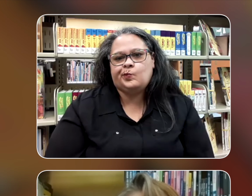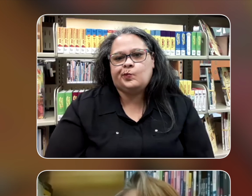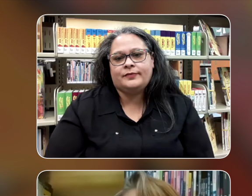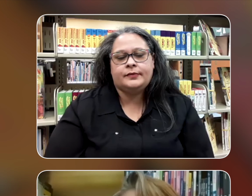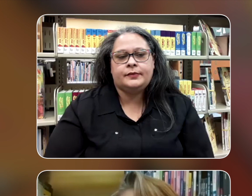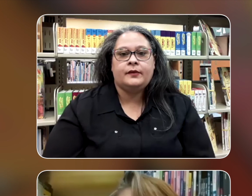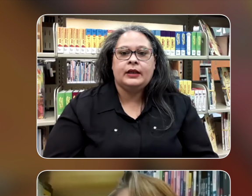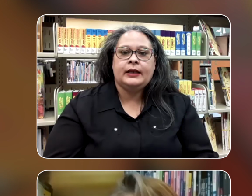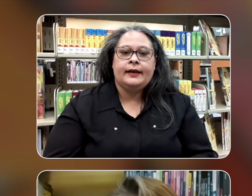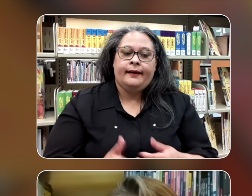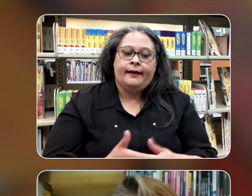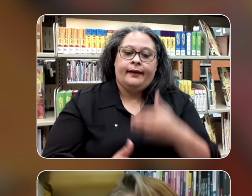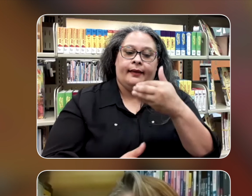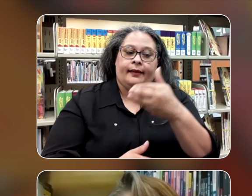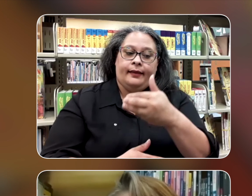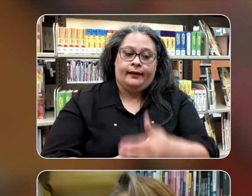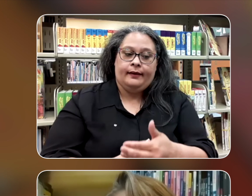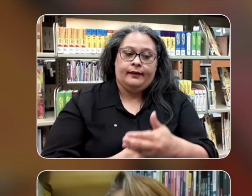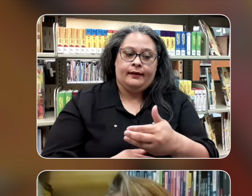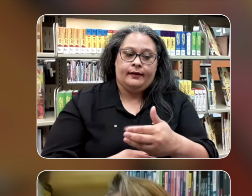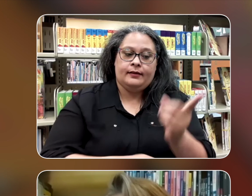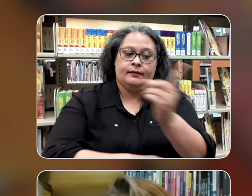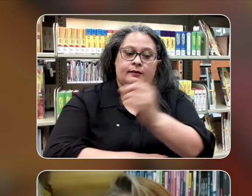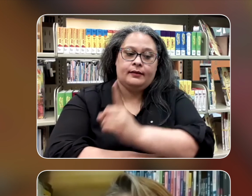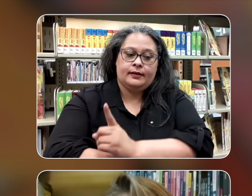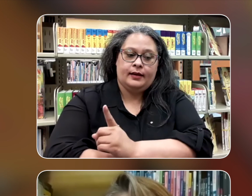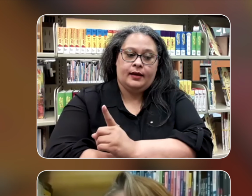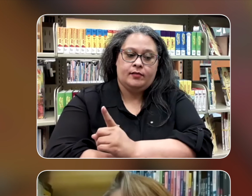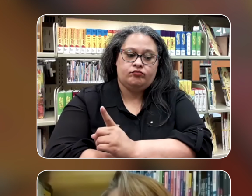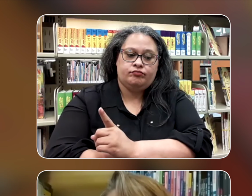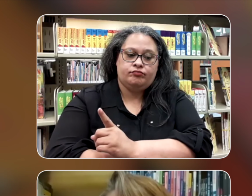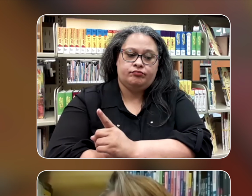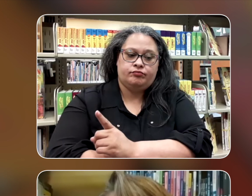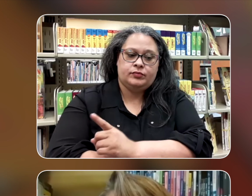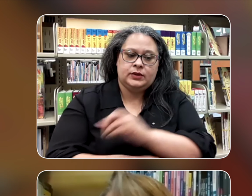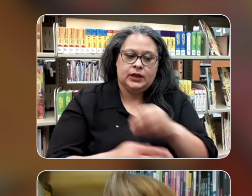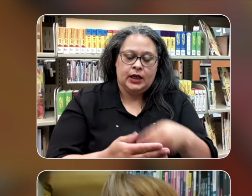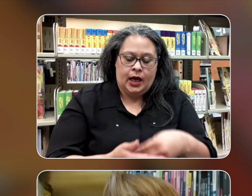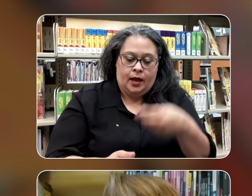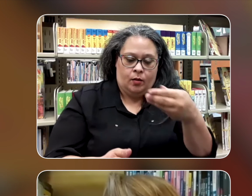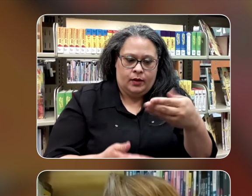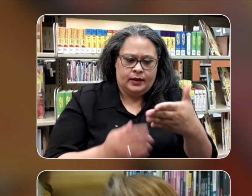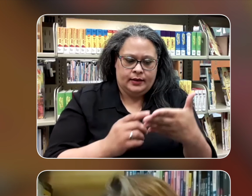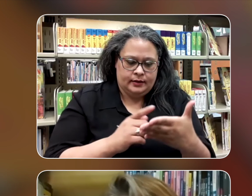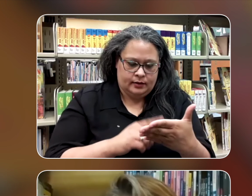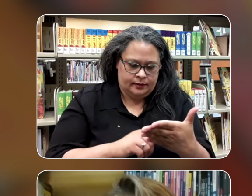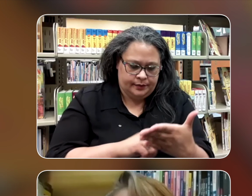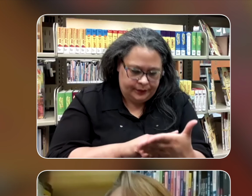At the end of the day, Miss Apple hands me a note. I open it, and it